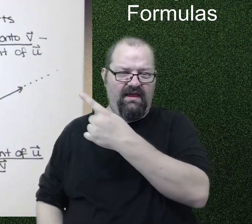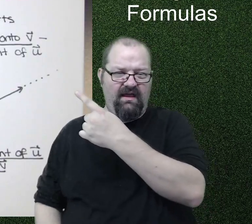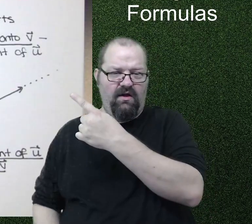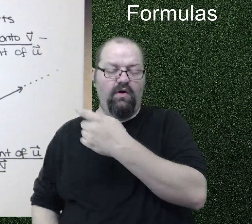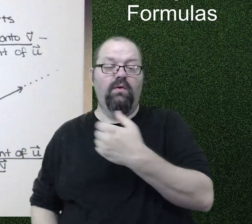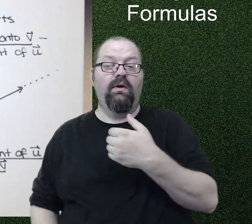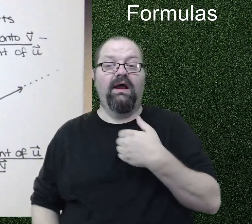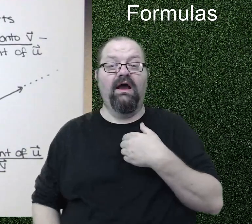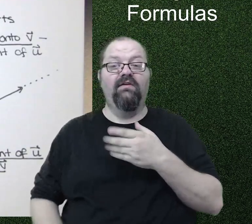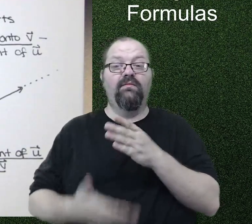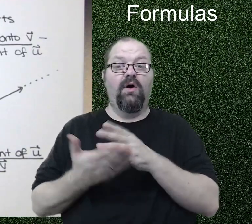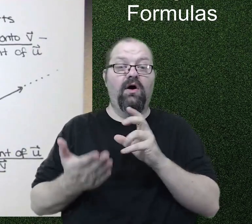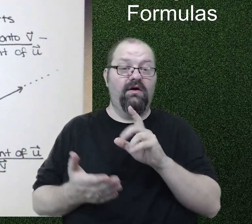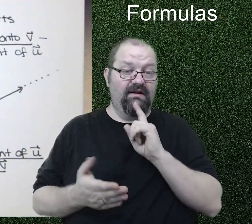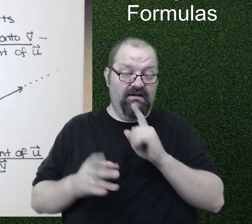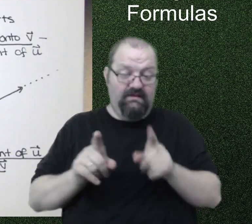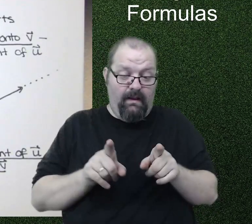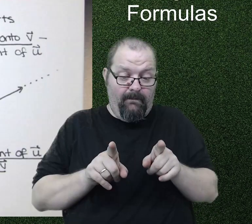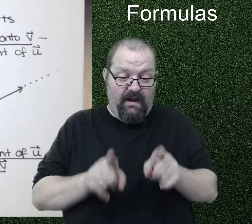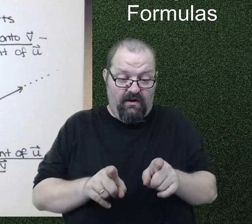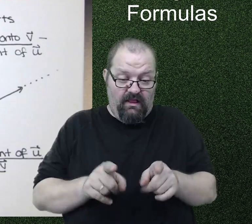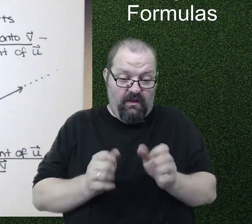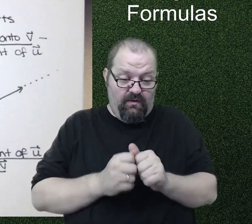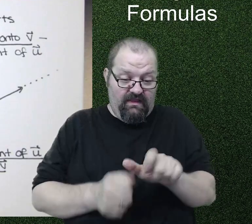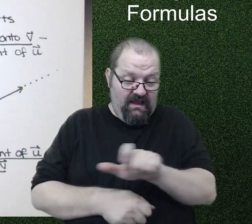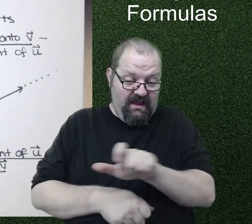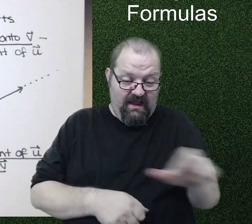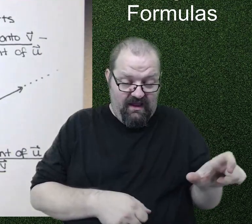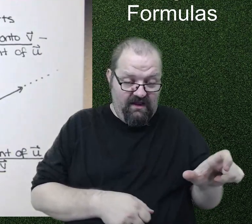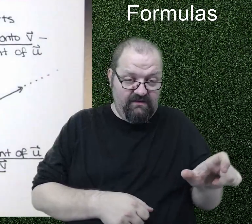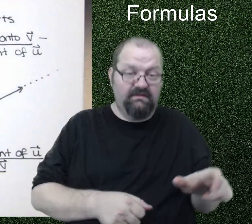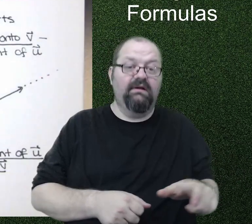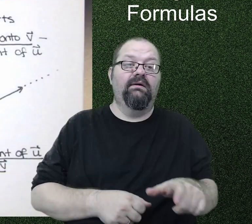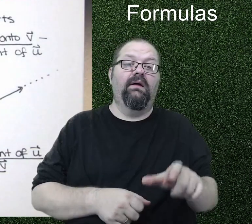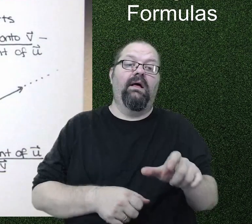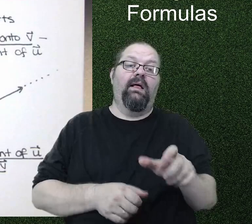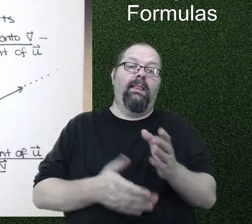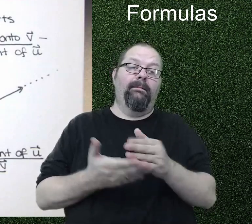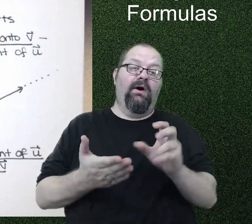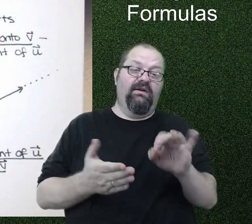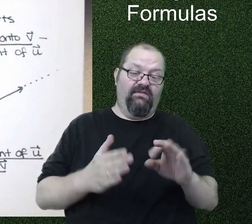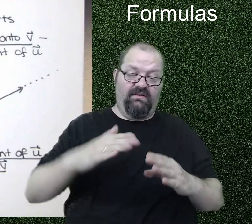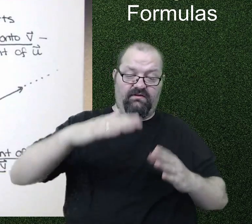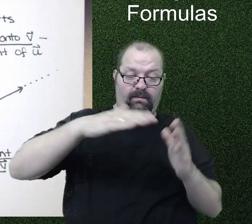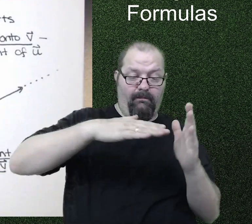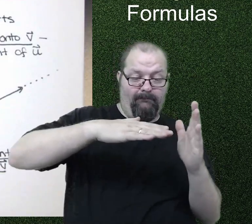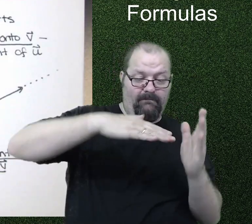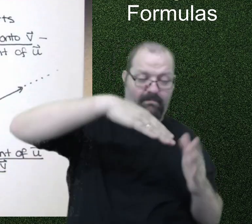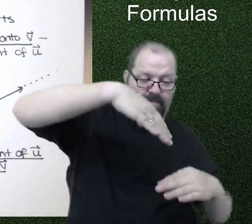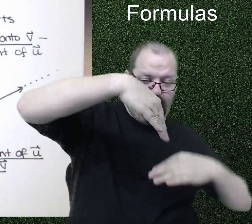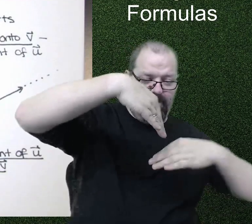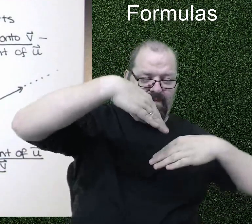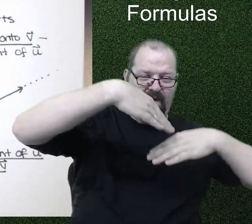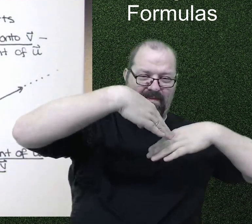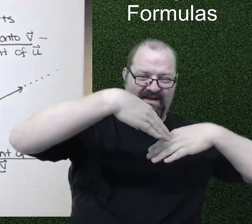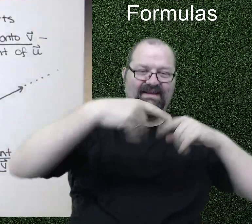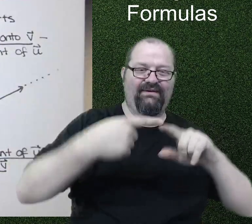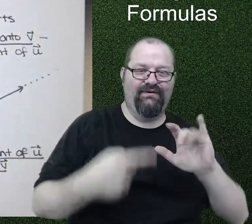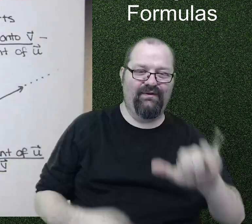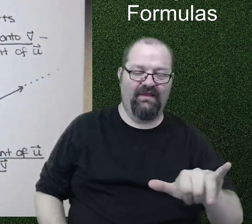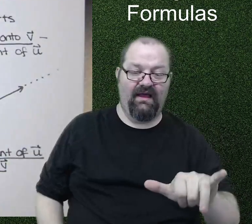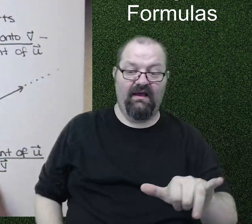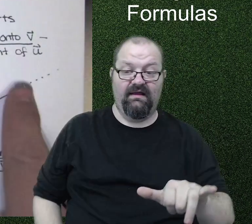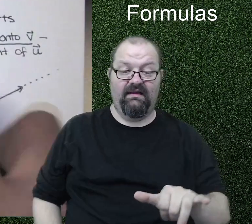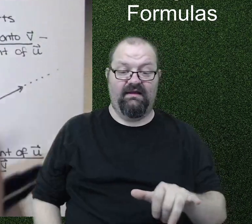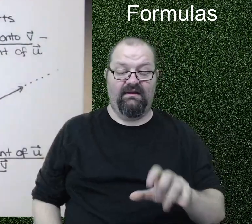V that is parallel to the x-axis, part of V that's perpendicular to that, and when I add these together, tip to tail, I get V